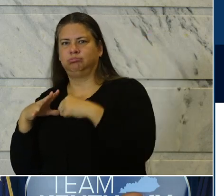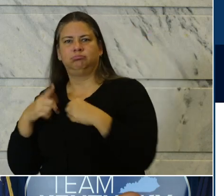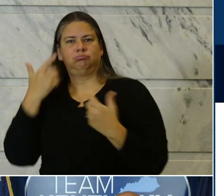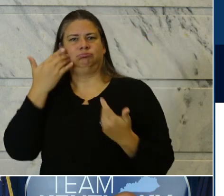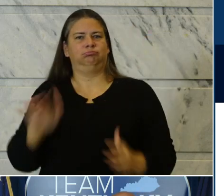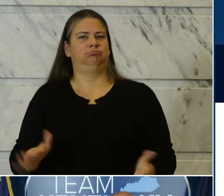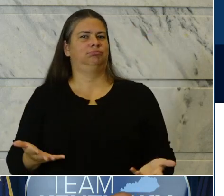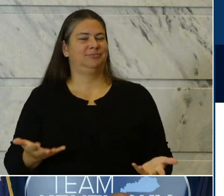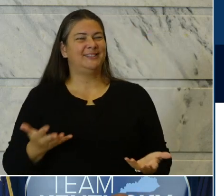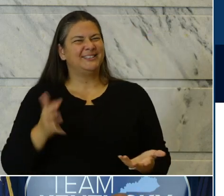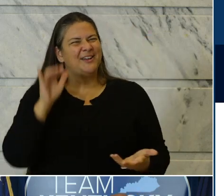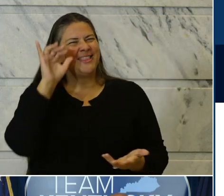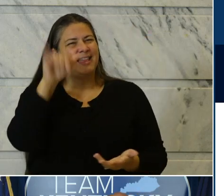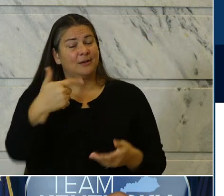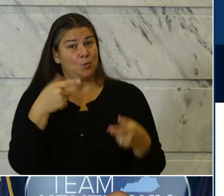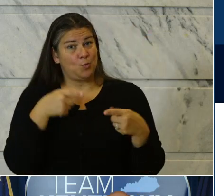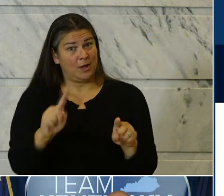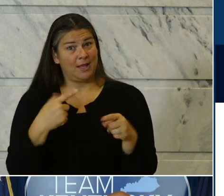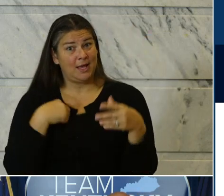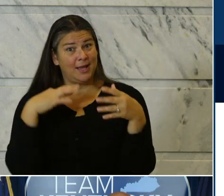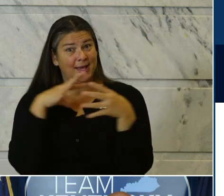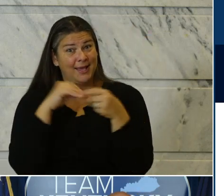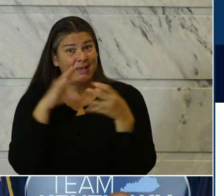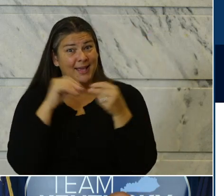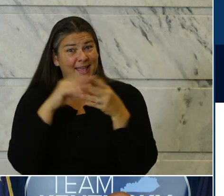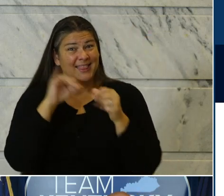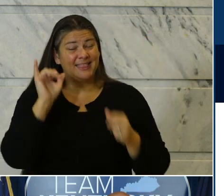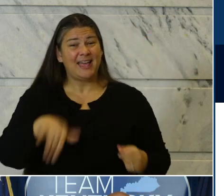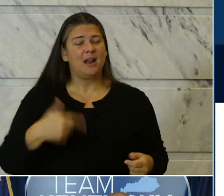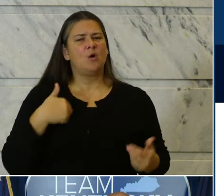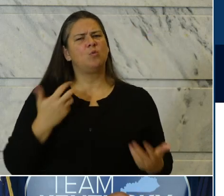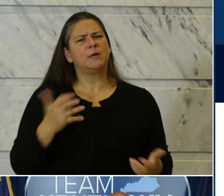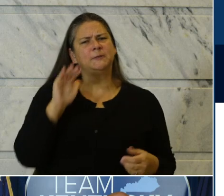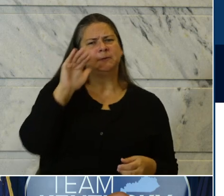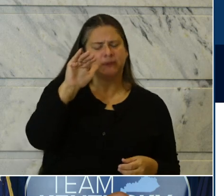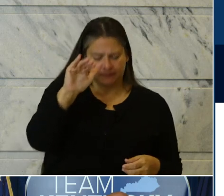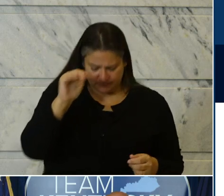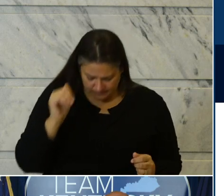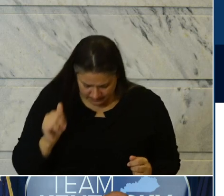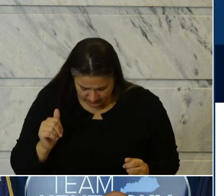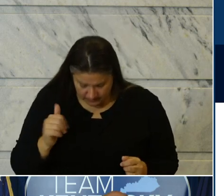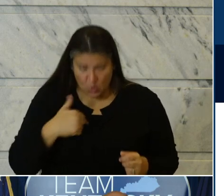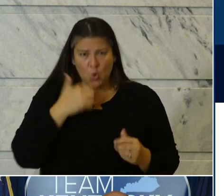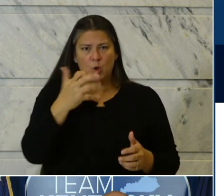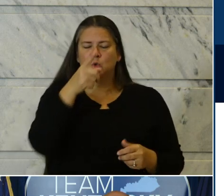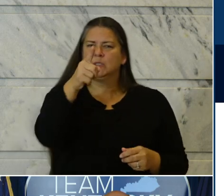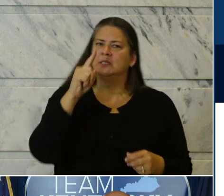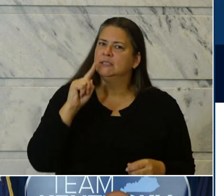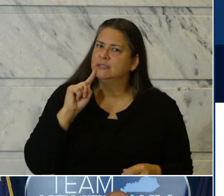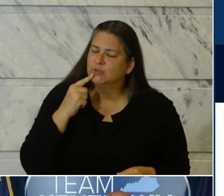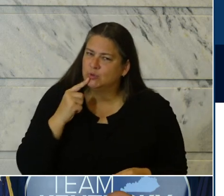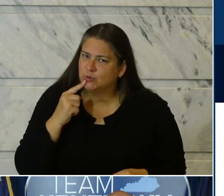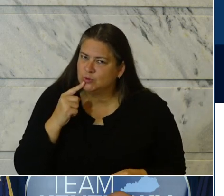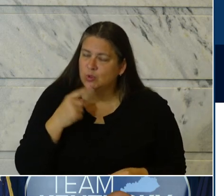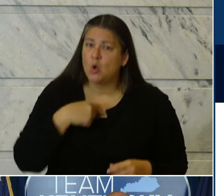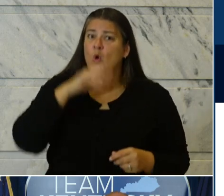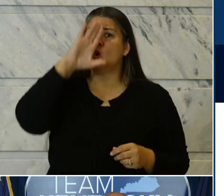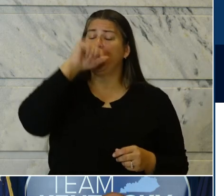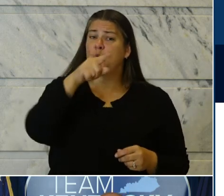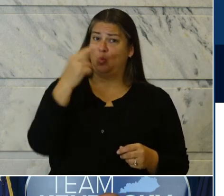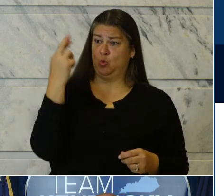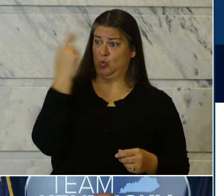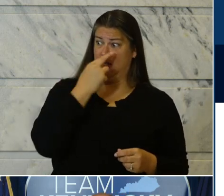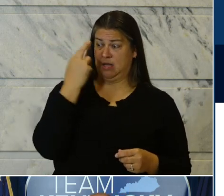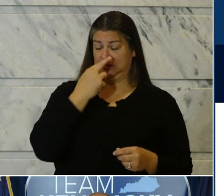points I'm going to make here, please take this seriously. I hope you've seen over the last 6 to 7 months, we